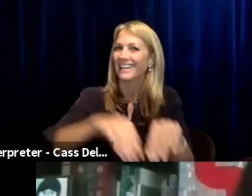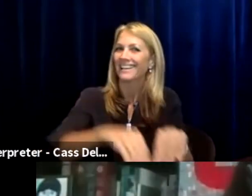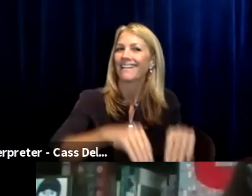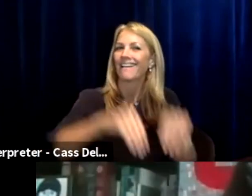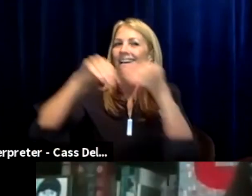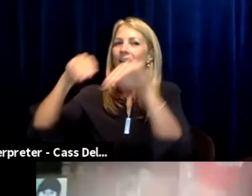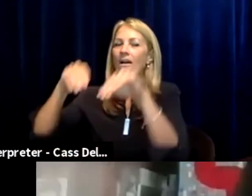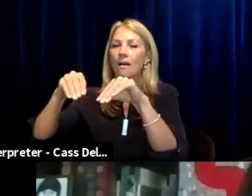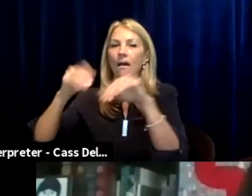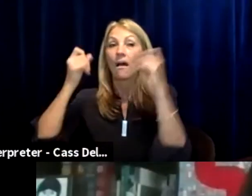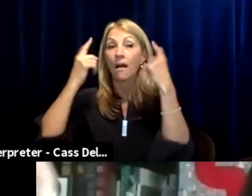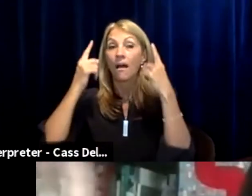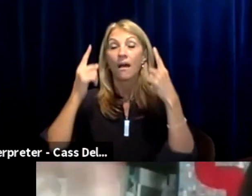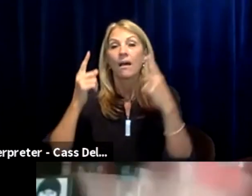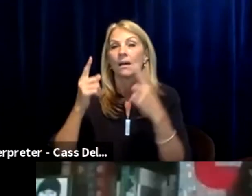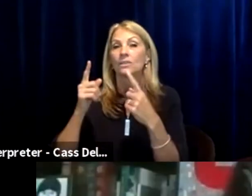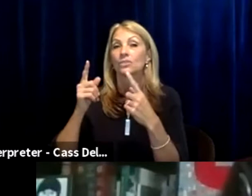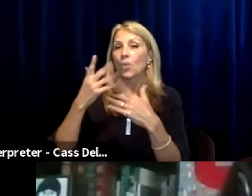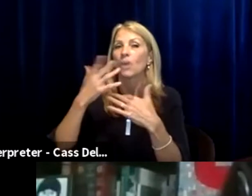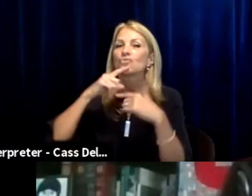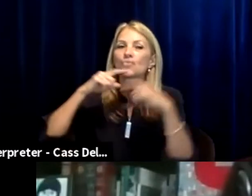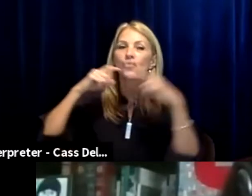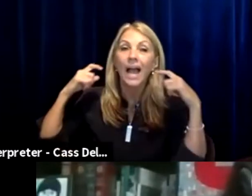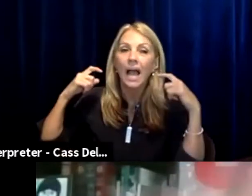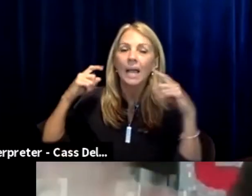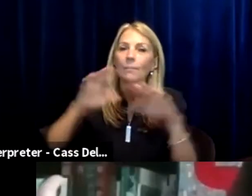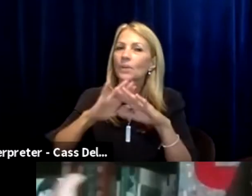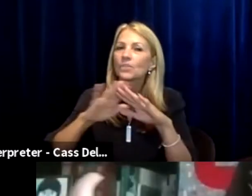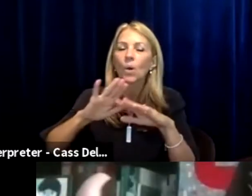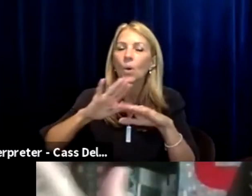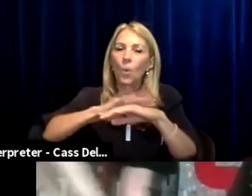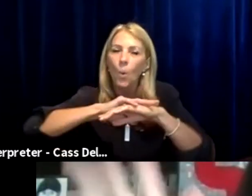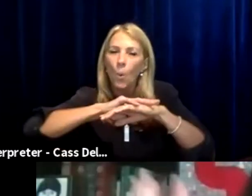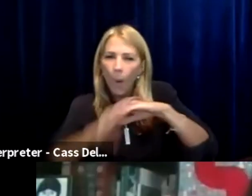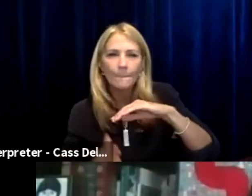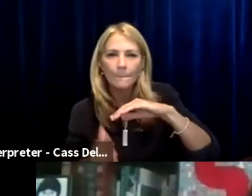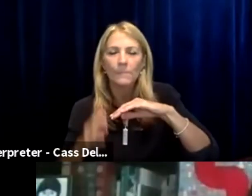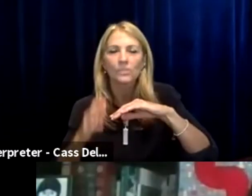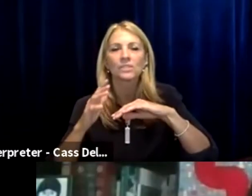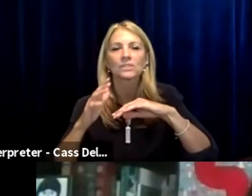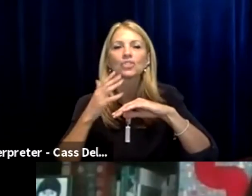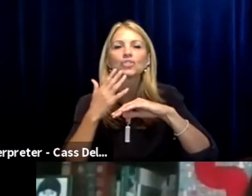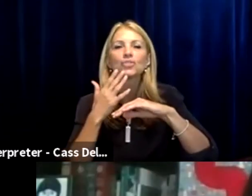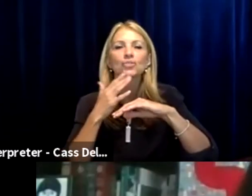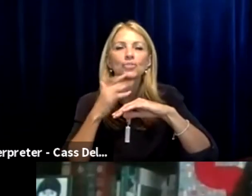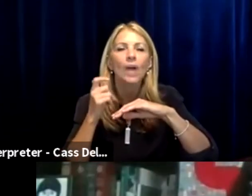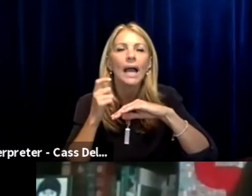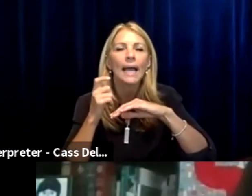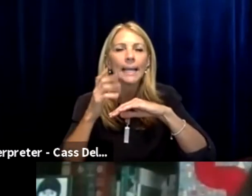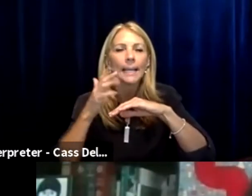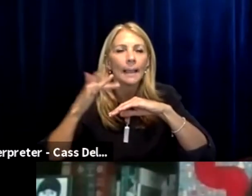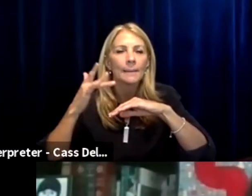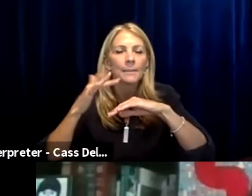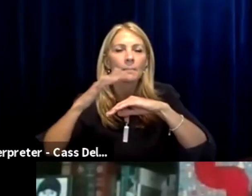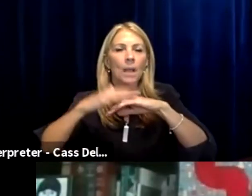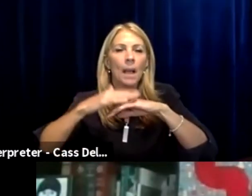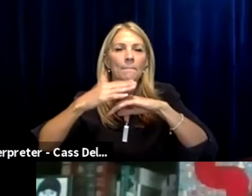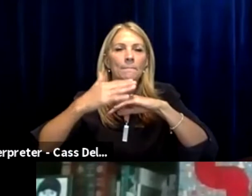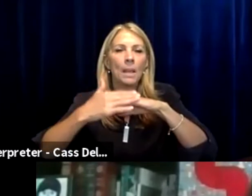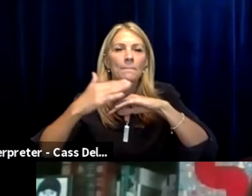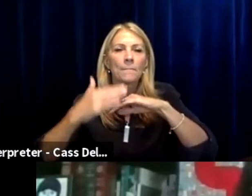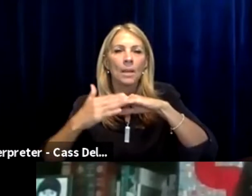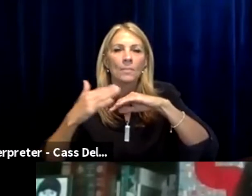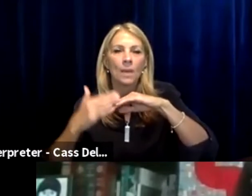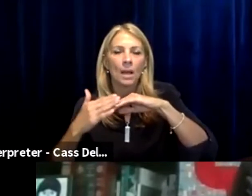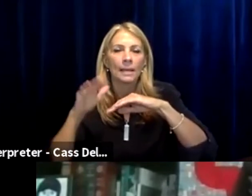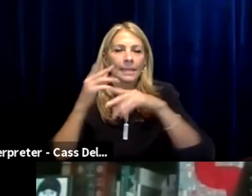but don't wipe the balloon because you don't want to wipe the soap off. So you got to carefully blot the balloon with